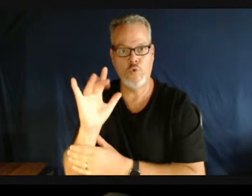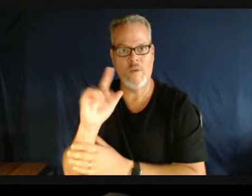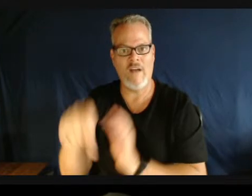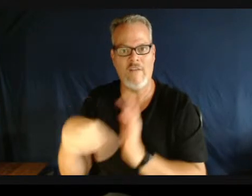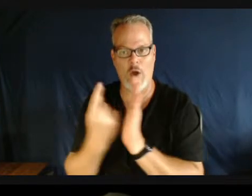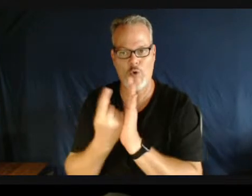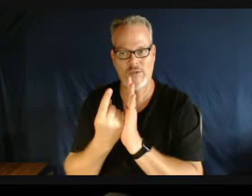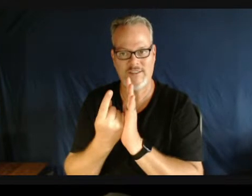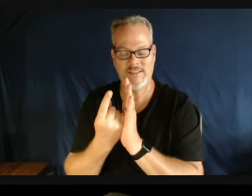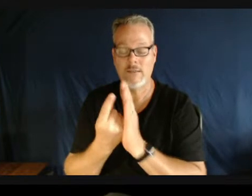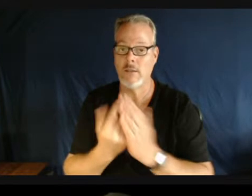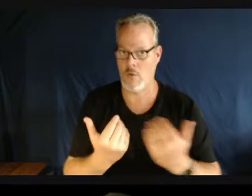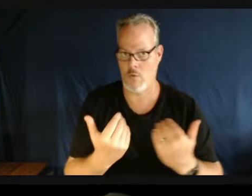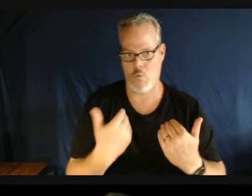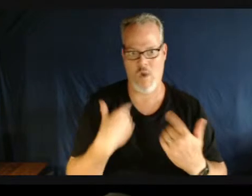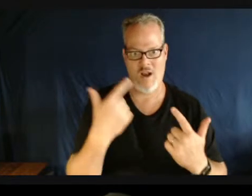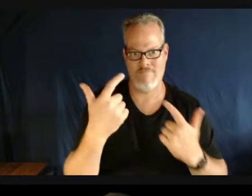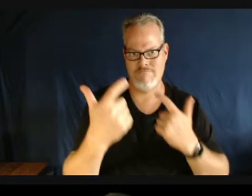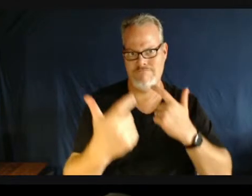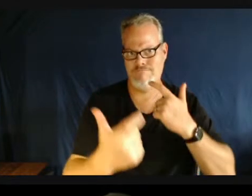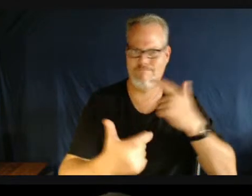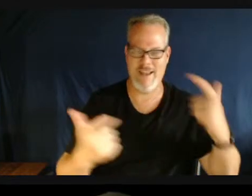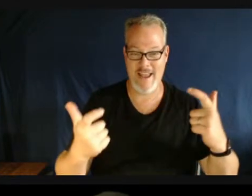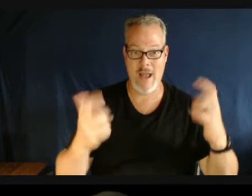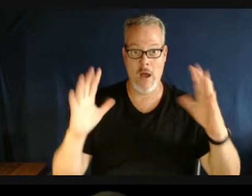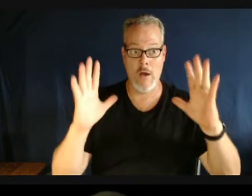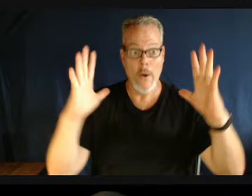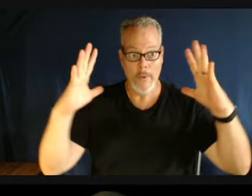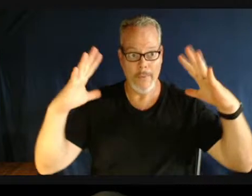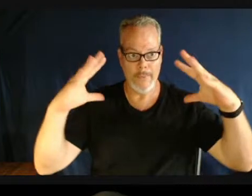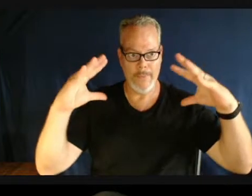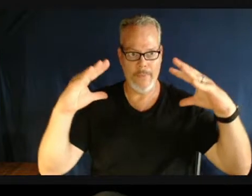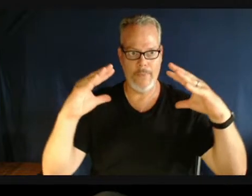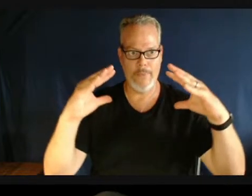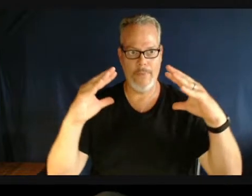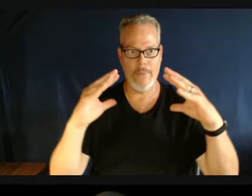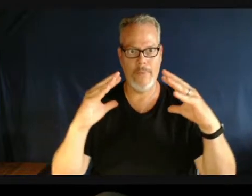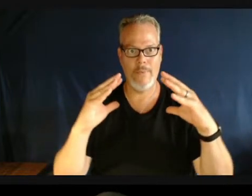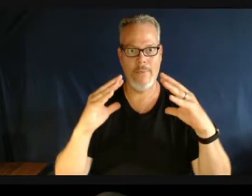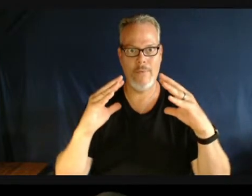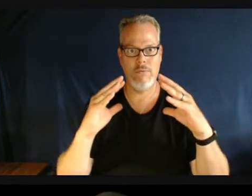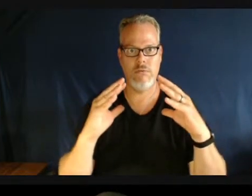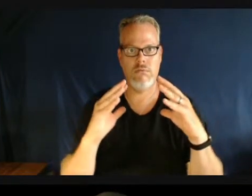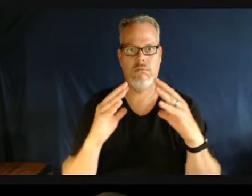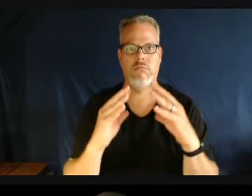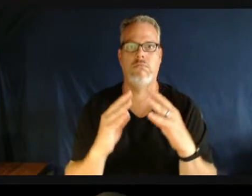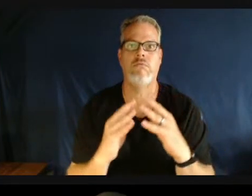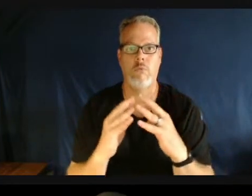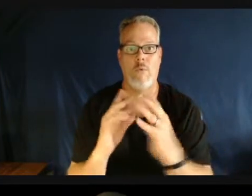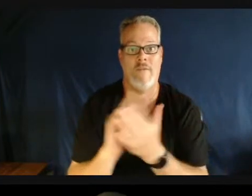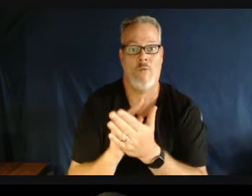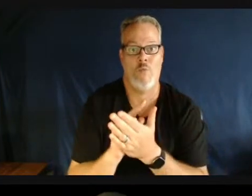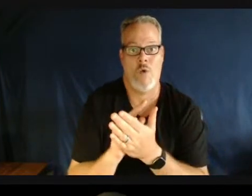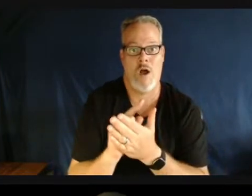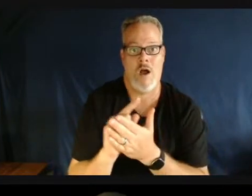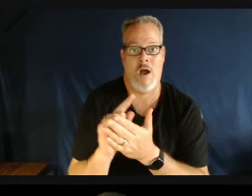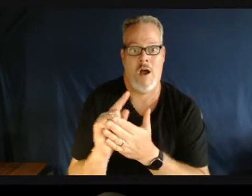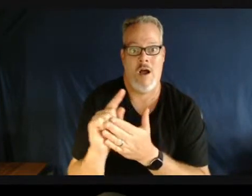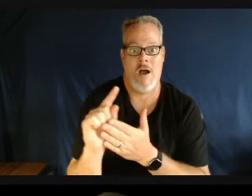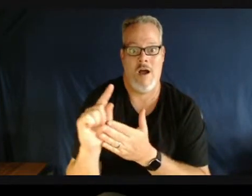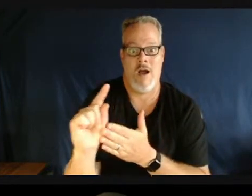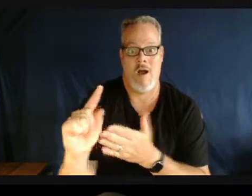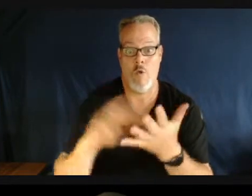a larger drop in deflation over the previous week with this episode, the current